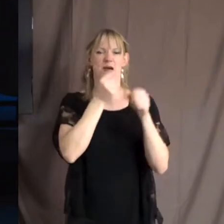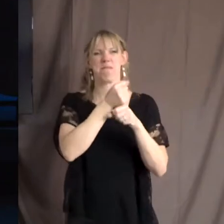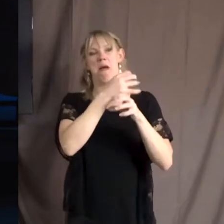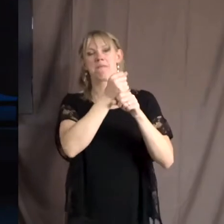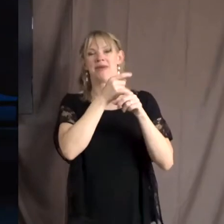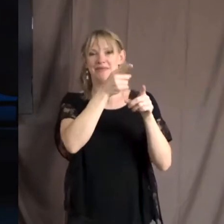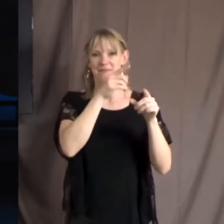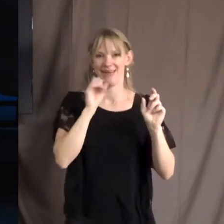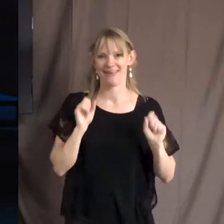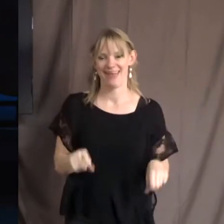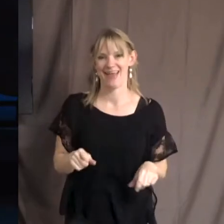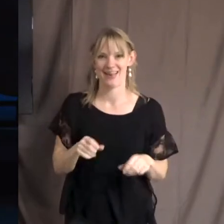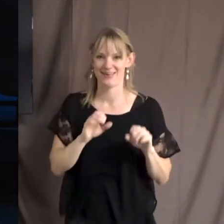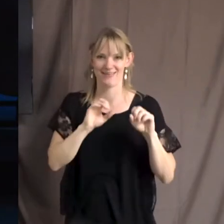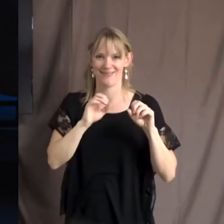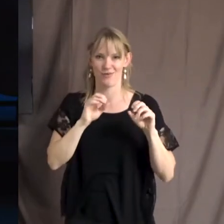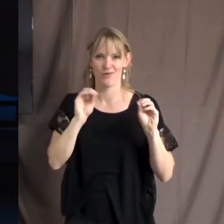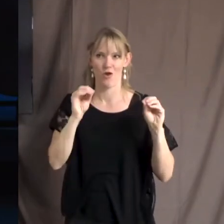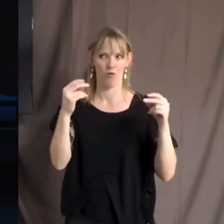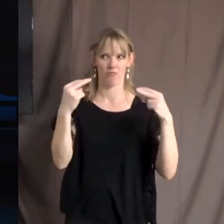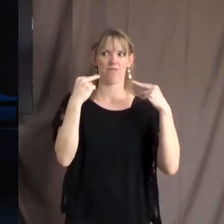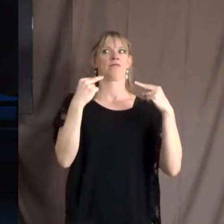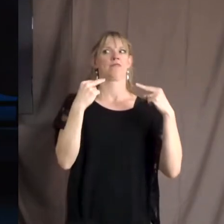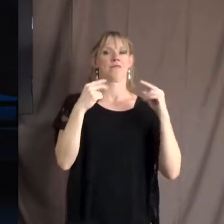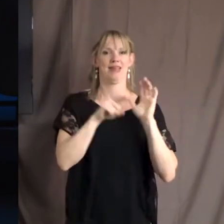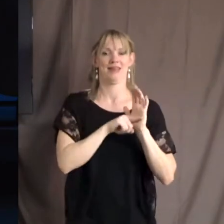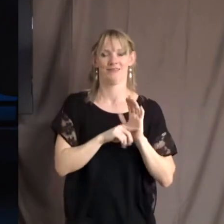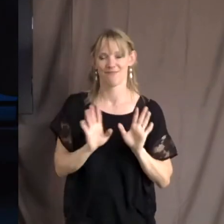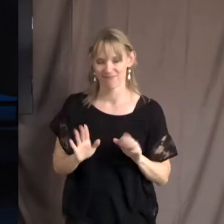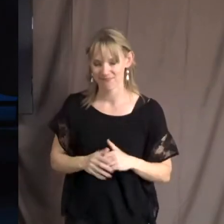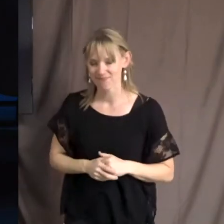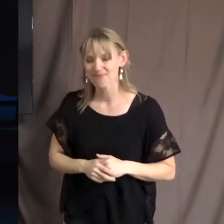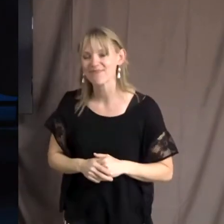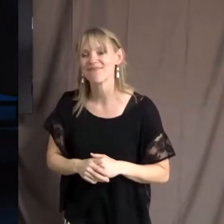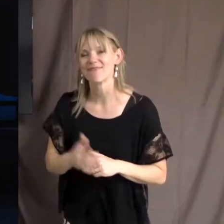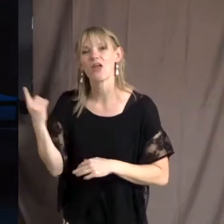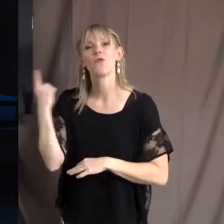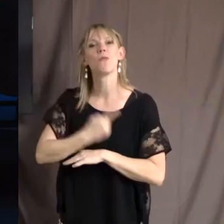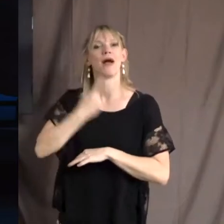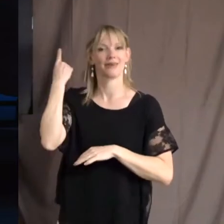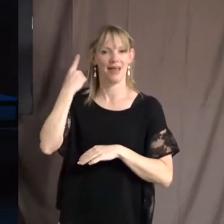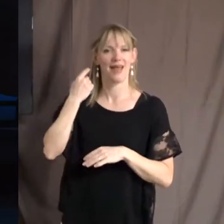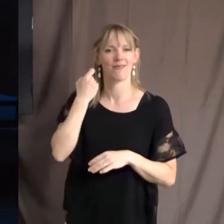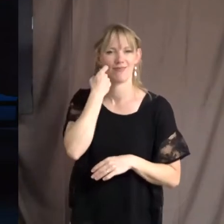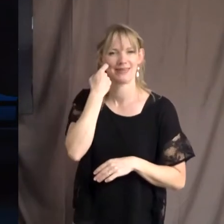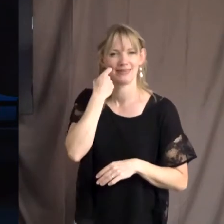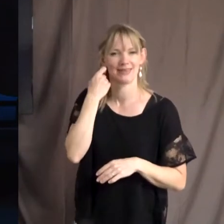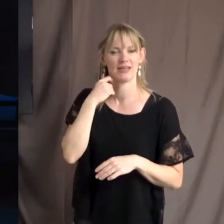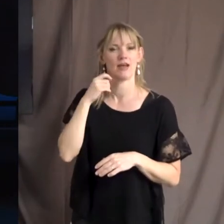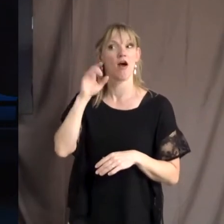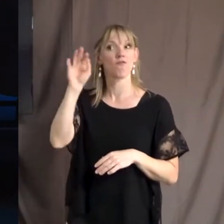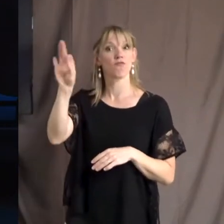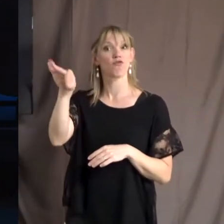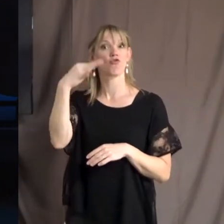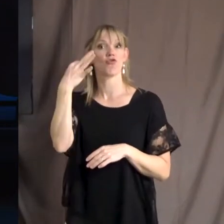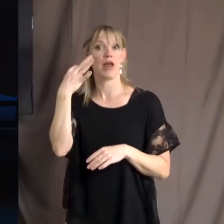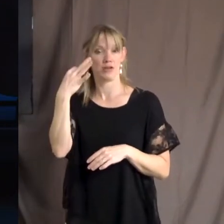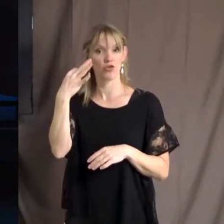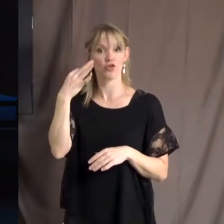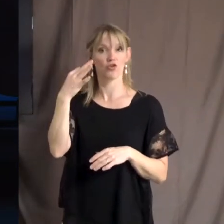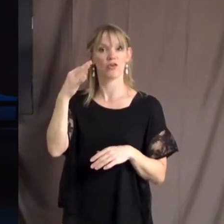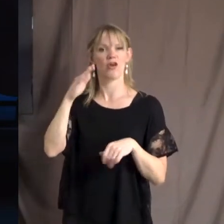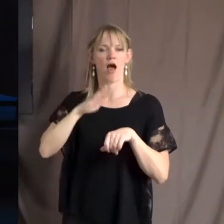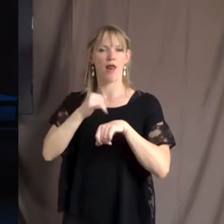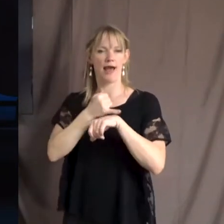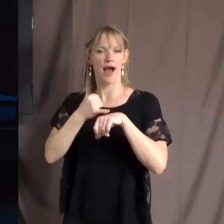there too. But one day, I've been doing this series recently called, it's in French Polynesia on the island of Moorea